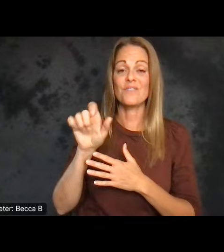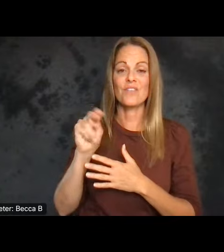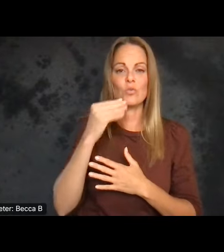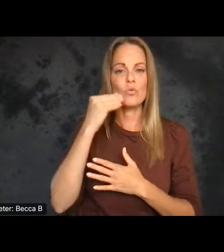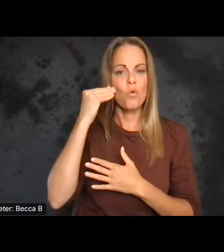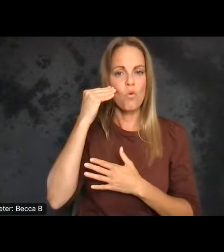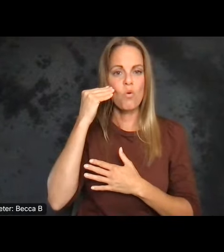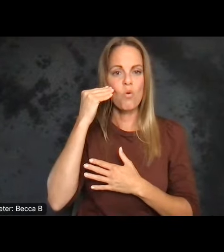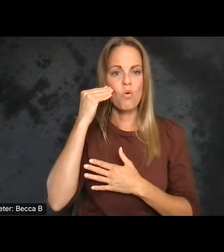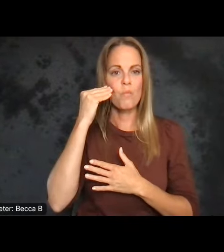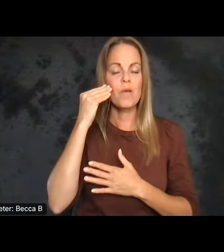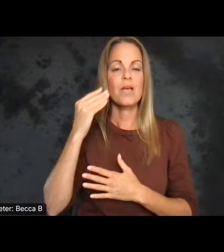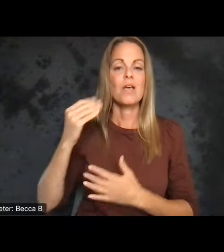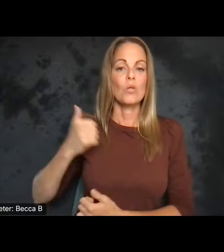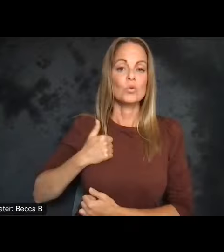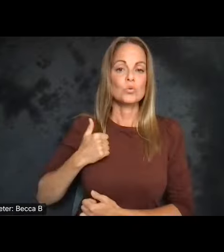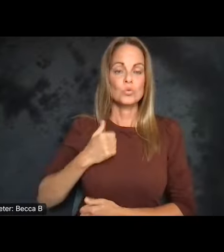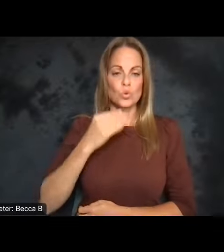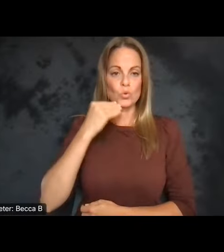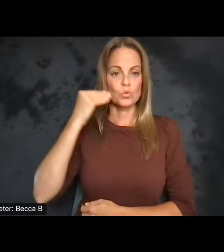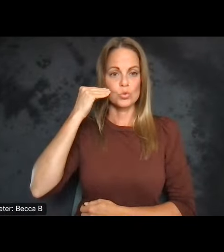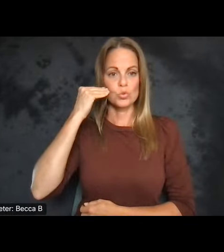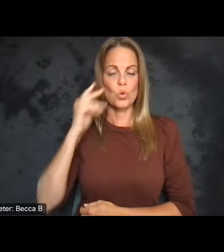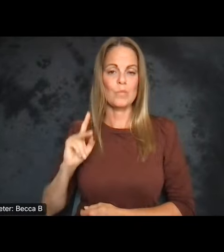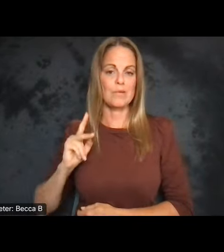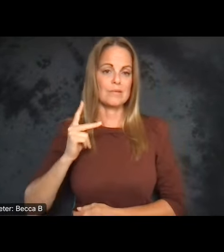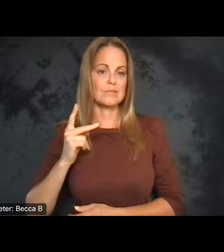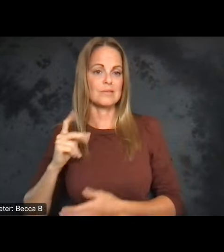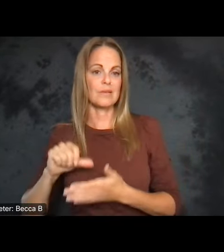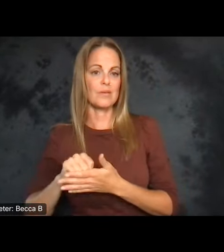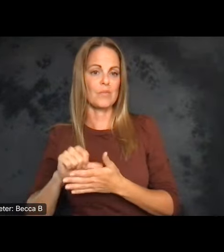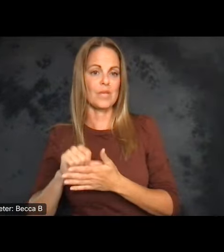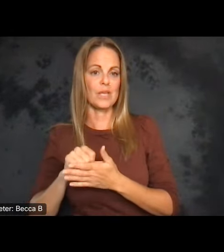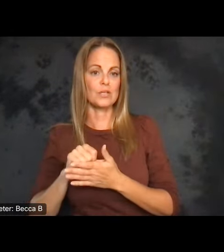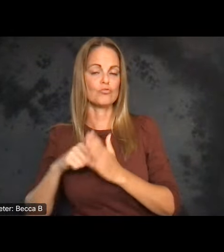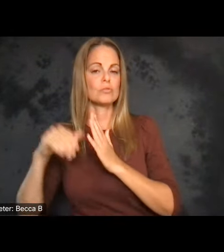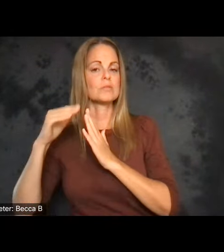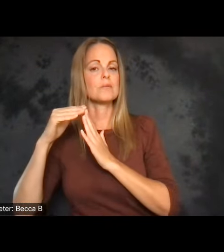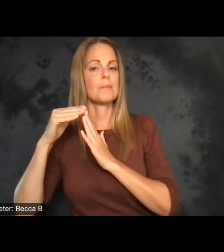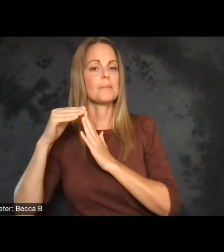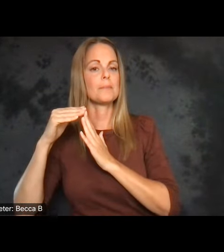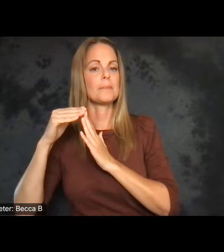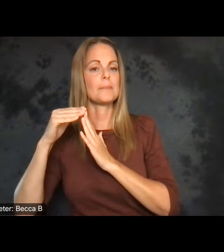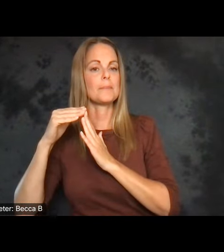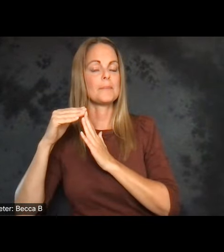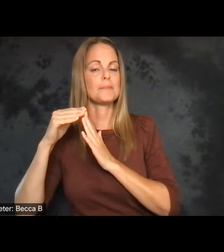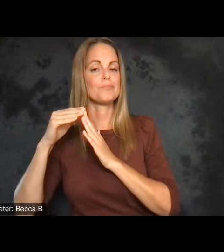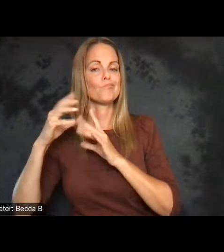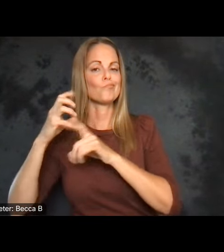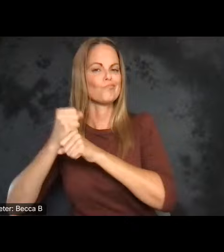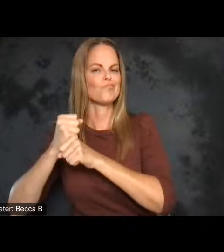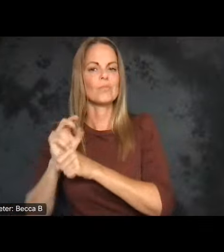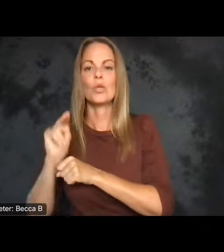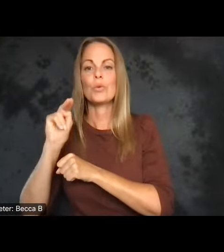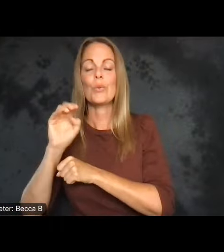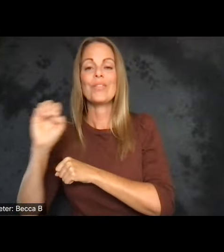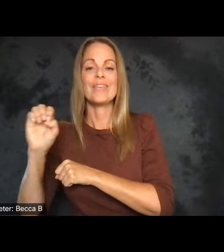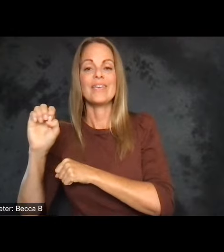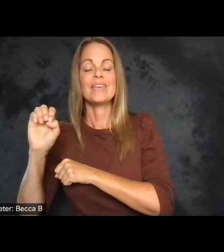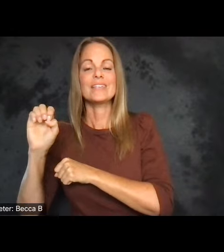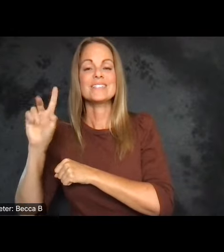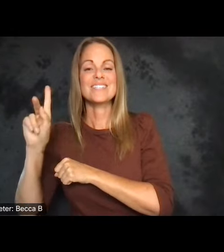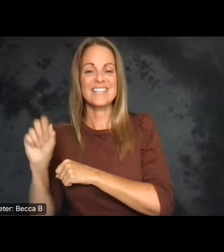the Soldiers Home. And this last page that you see at the top of this one is a little blurb here on the Northeast